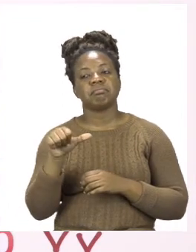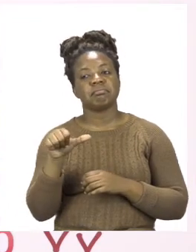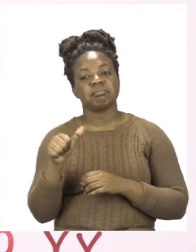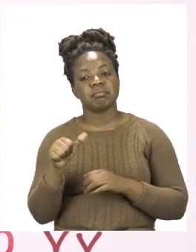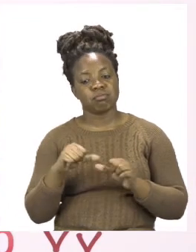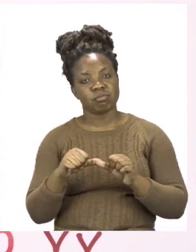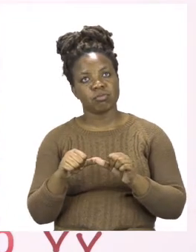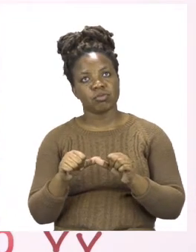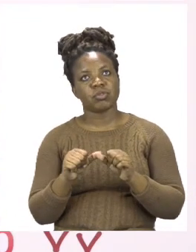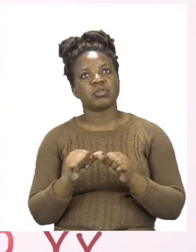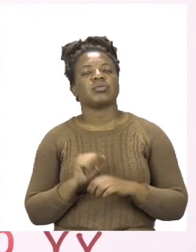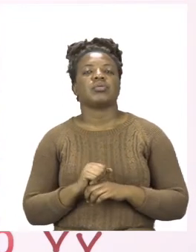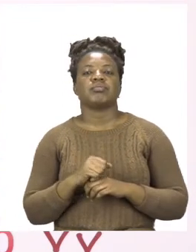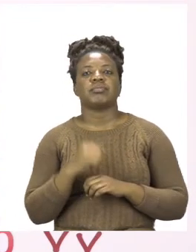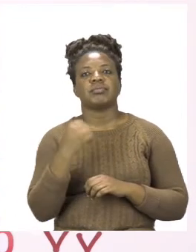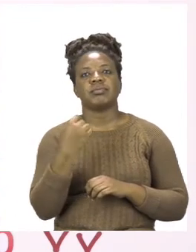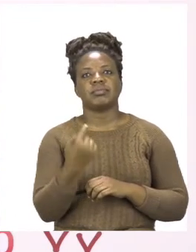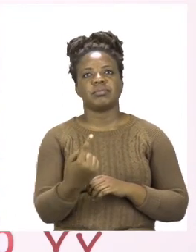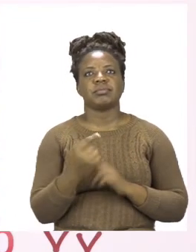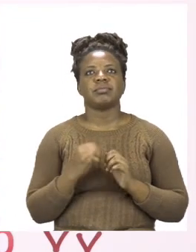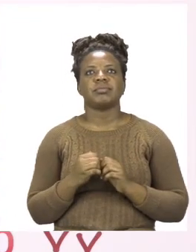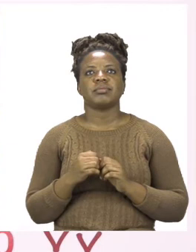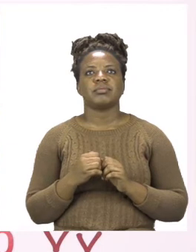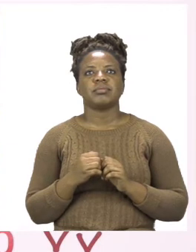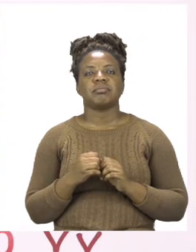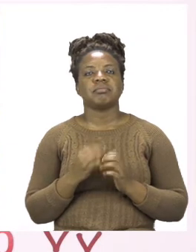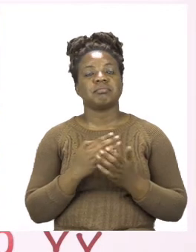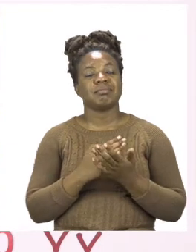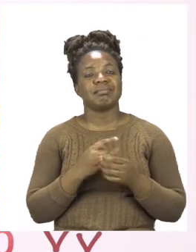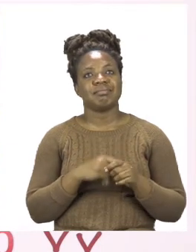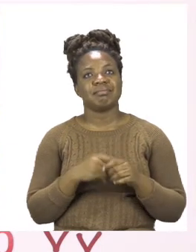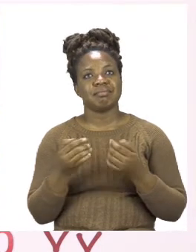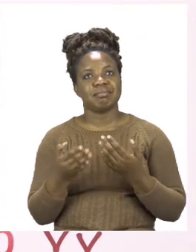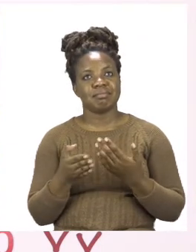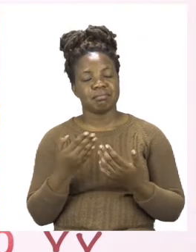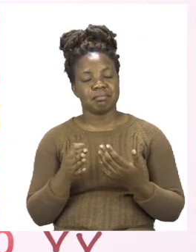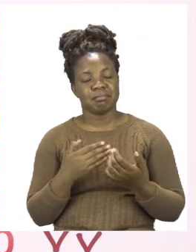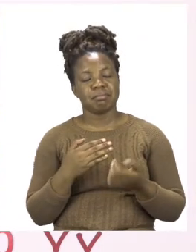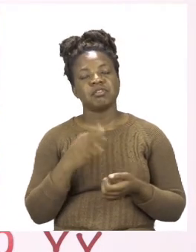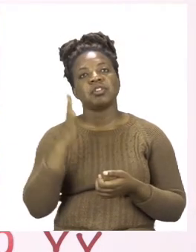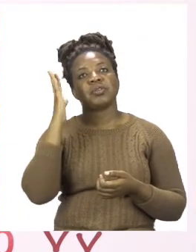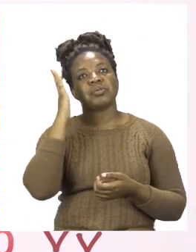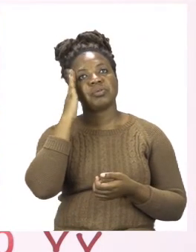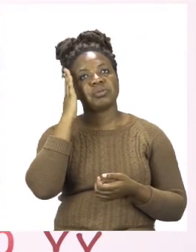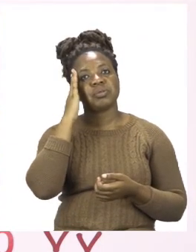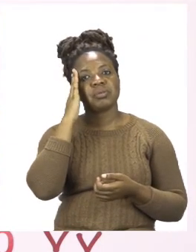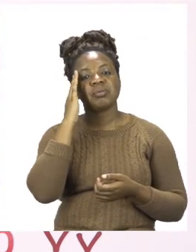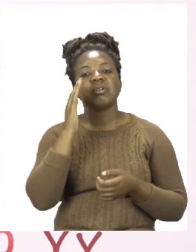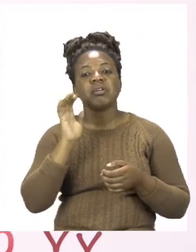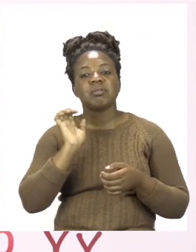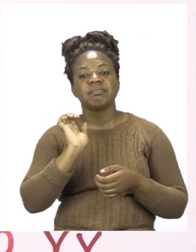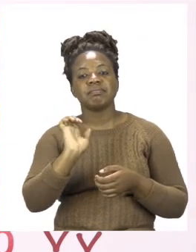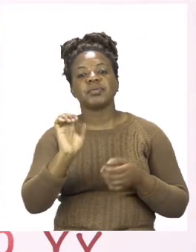I'd like you to try and do by yourselves. Sometimes it's easy because you know which month you were born in. So definitely you